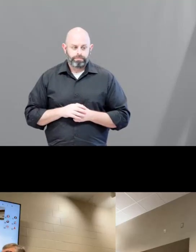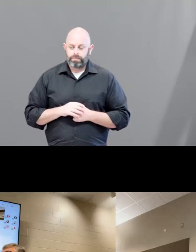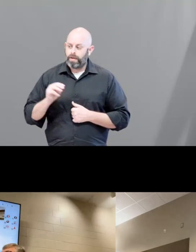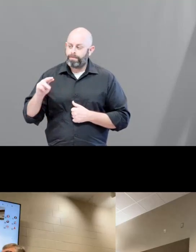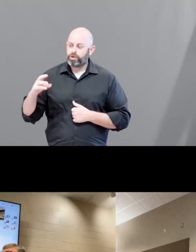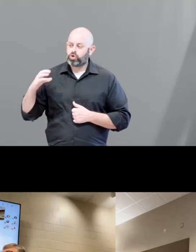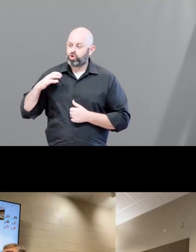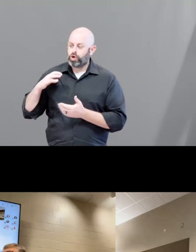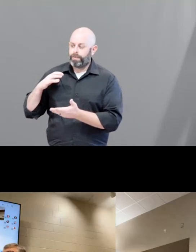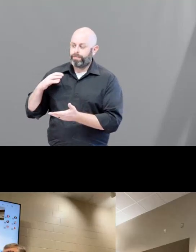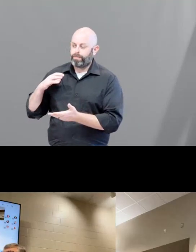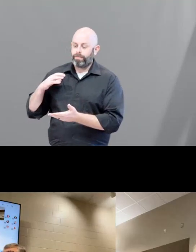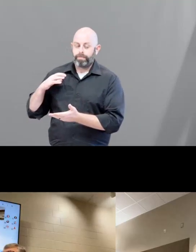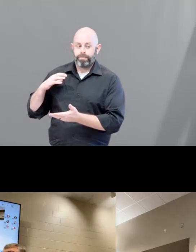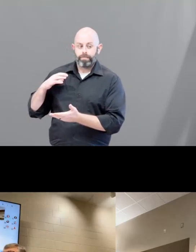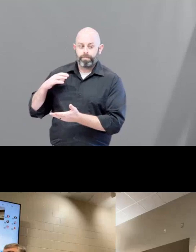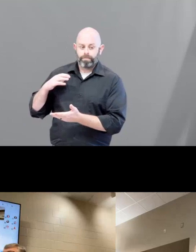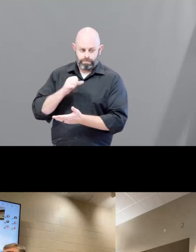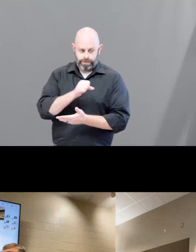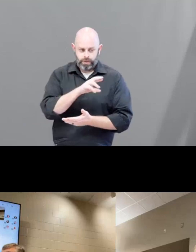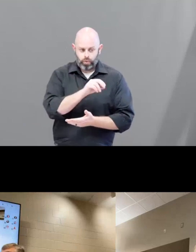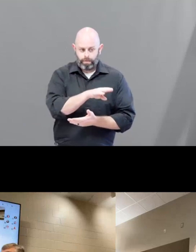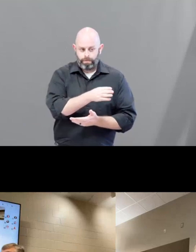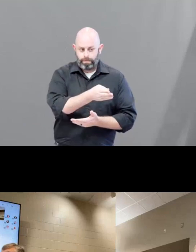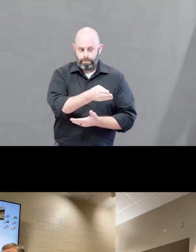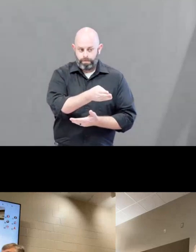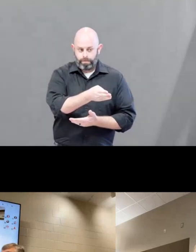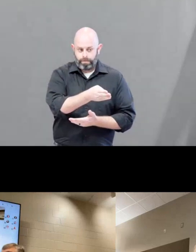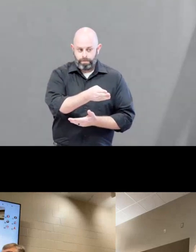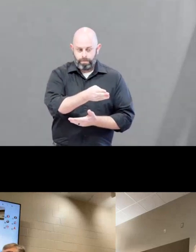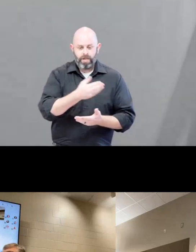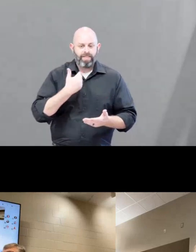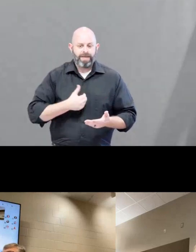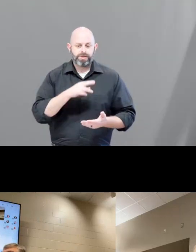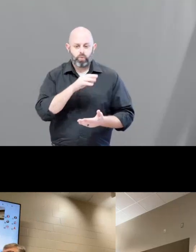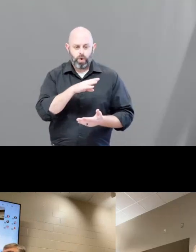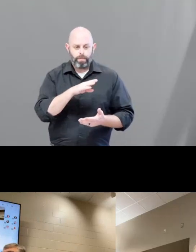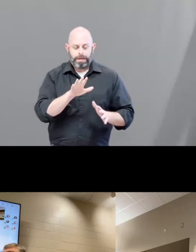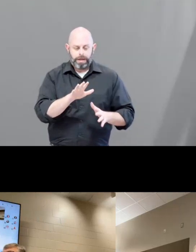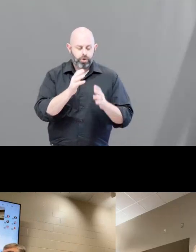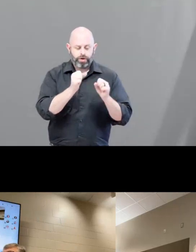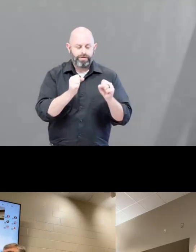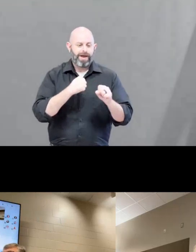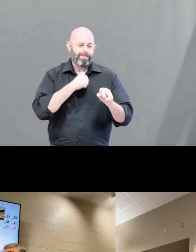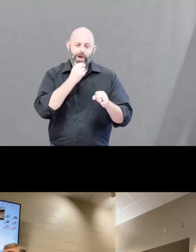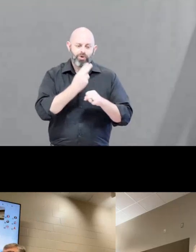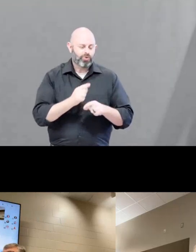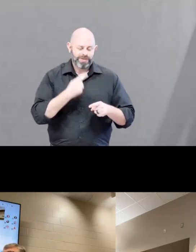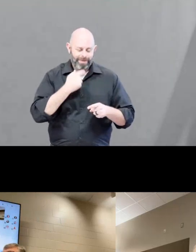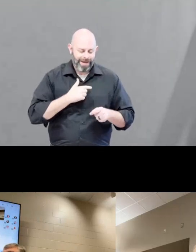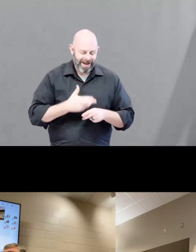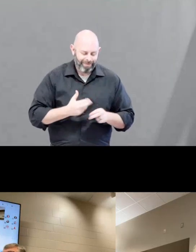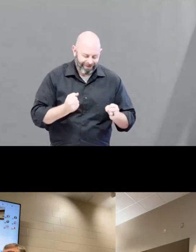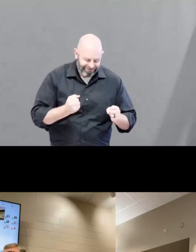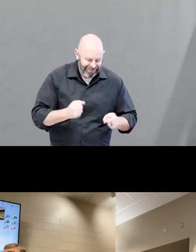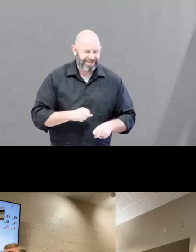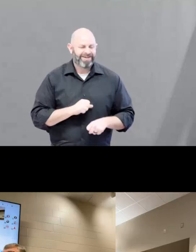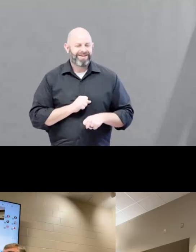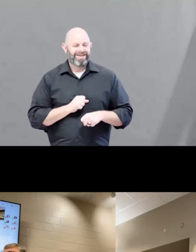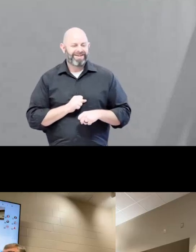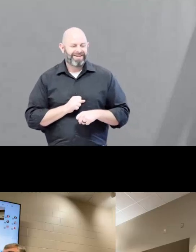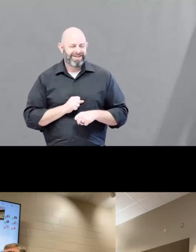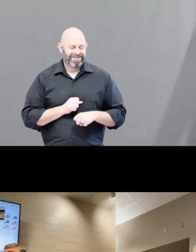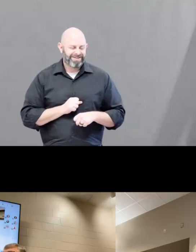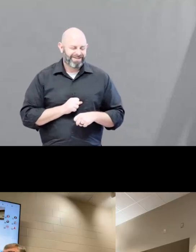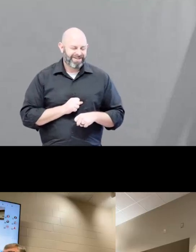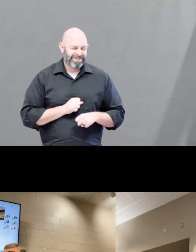Mr. Chairman, Yes, I Rob. believe, this is Rob. I'm not used to doing that.